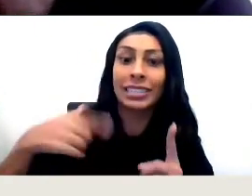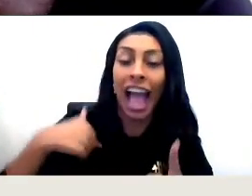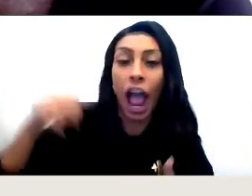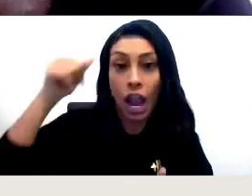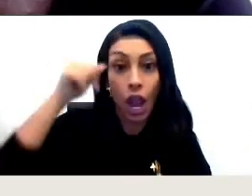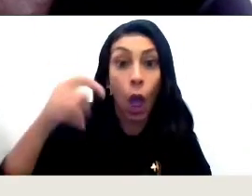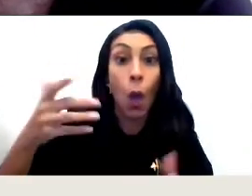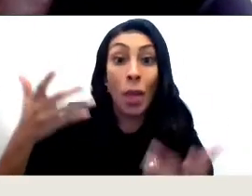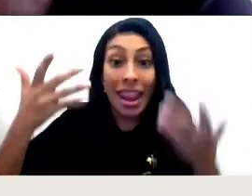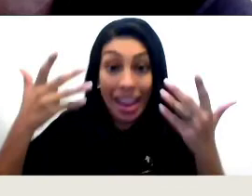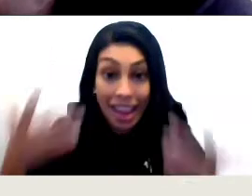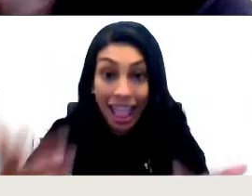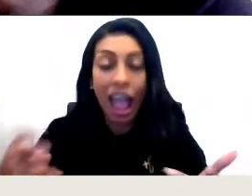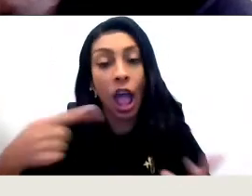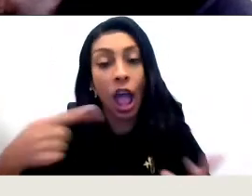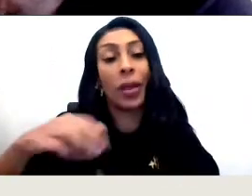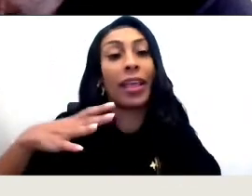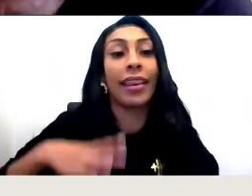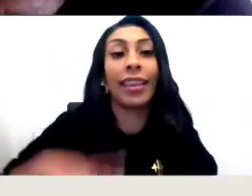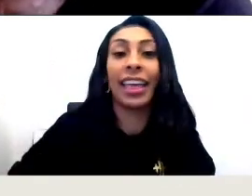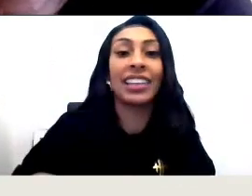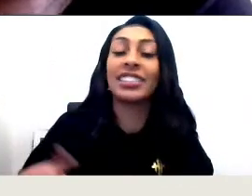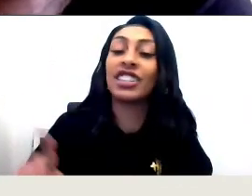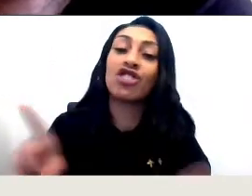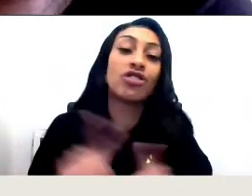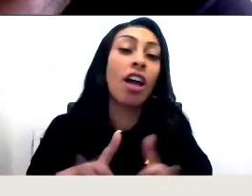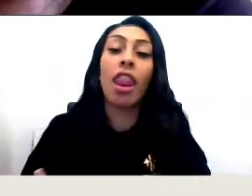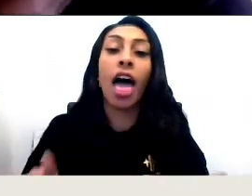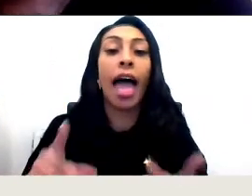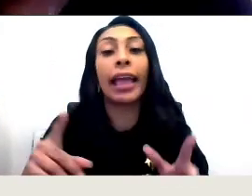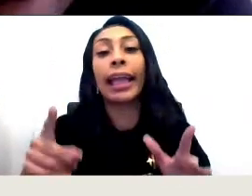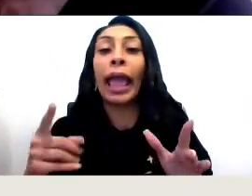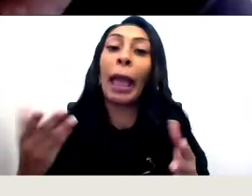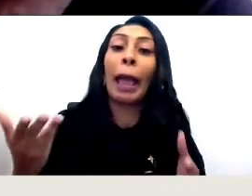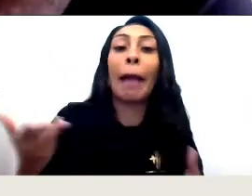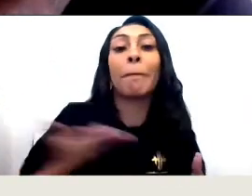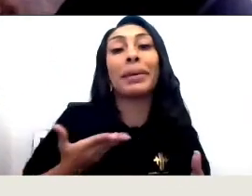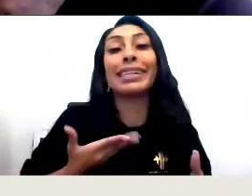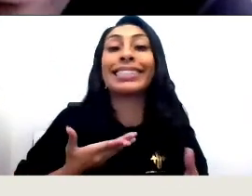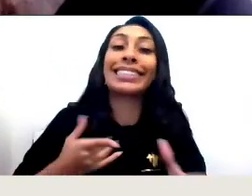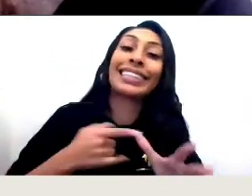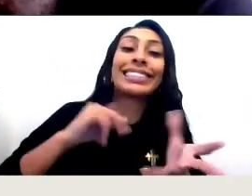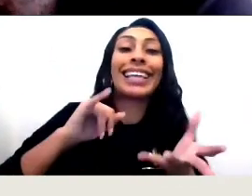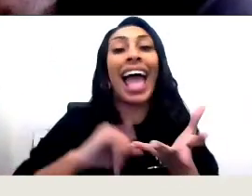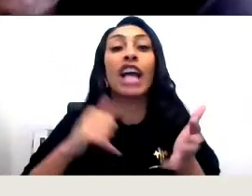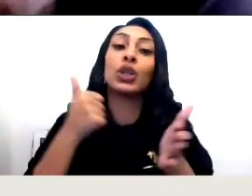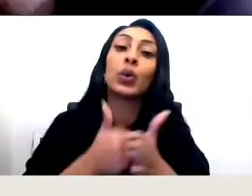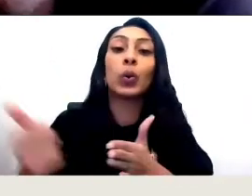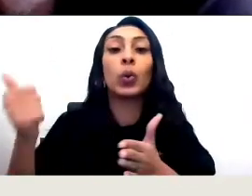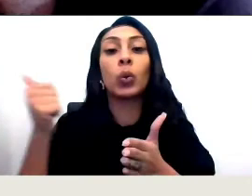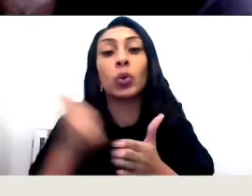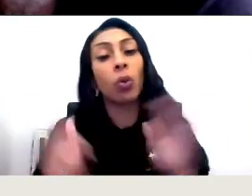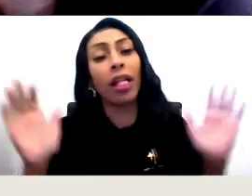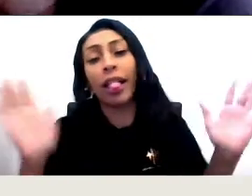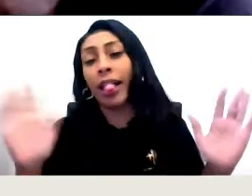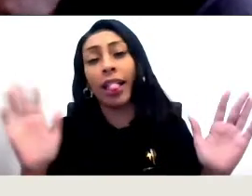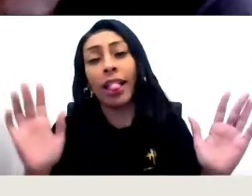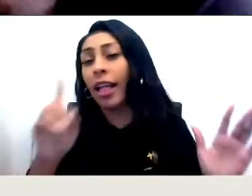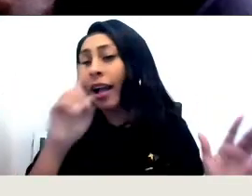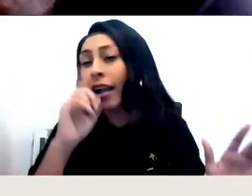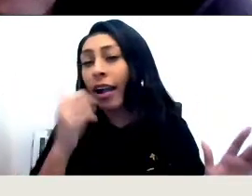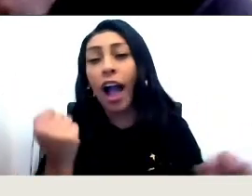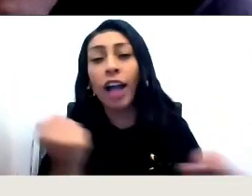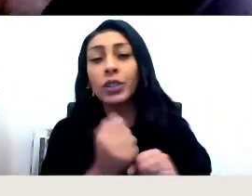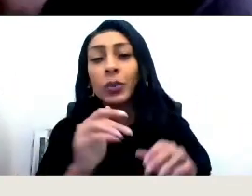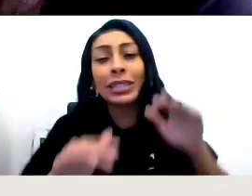know it won't be business as usual. You know, we won't be able to do the things